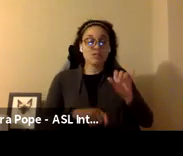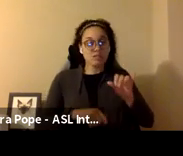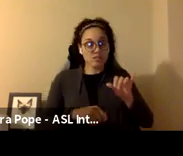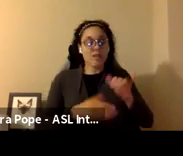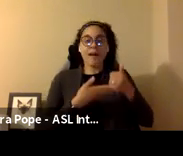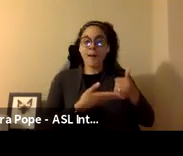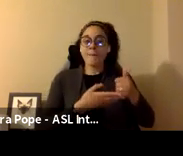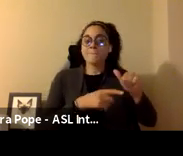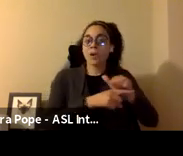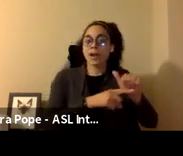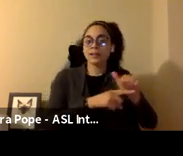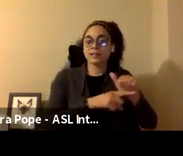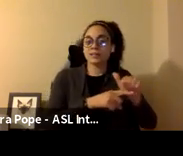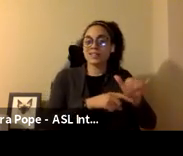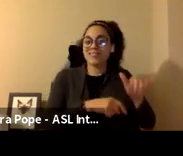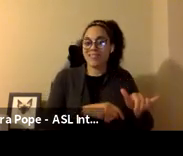metacognition skill.